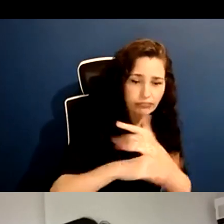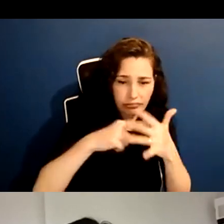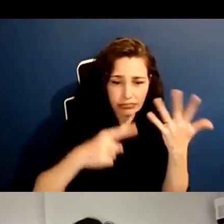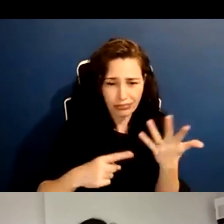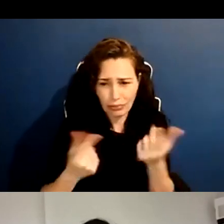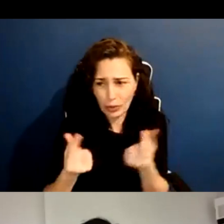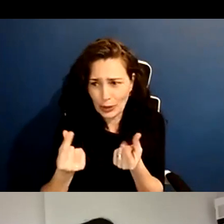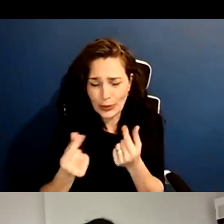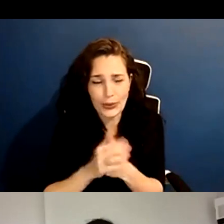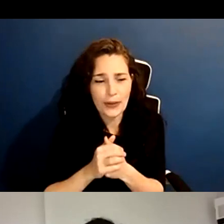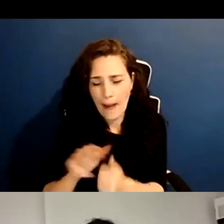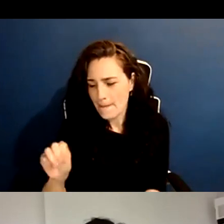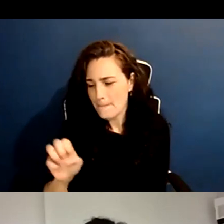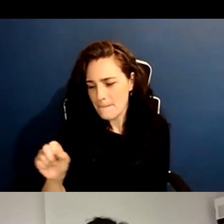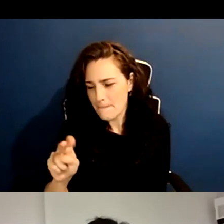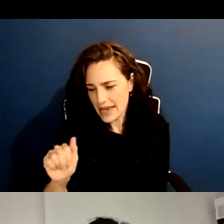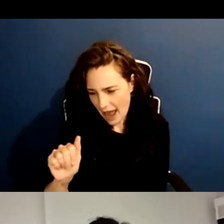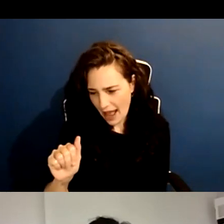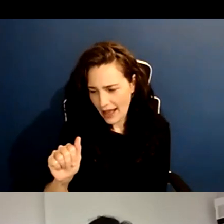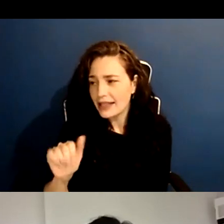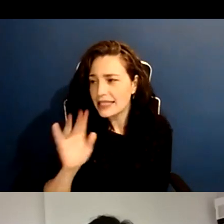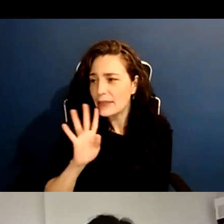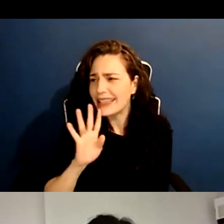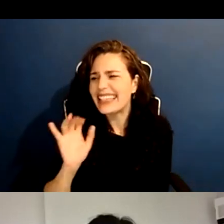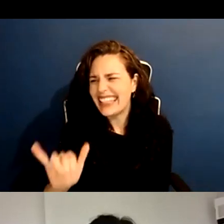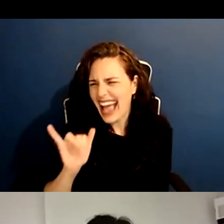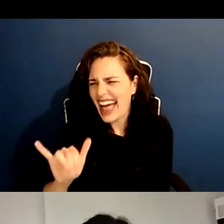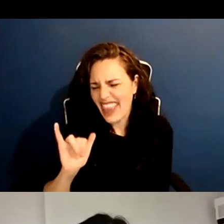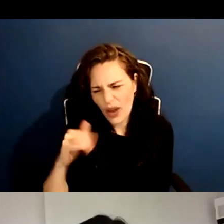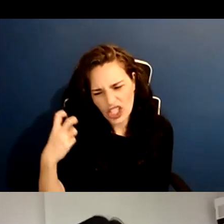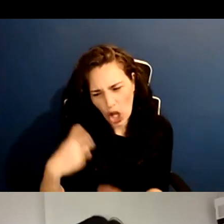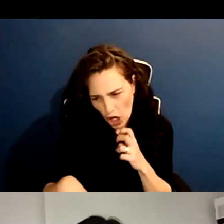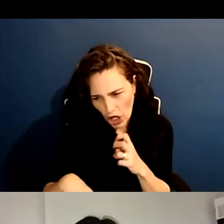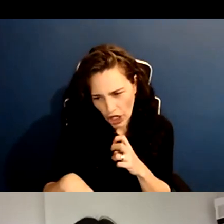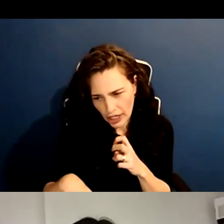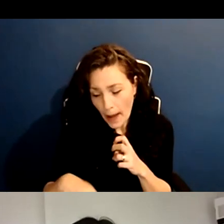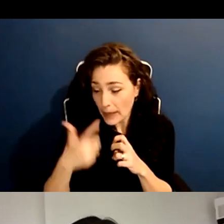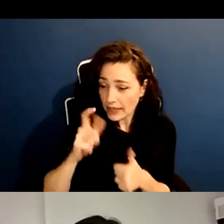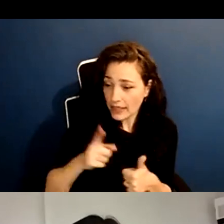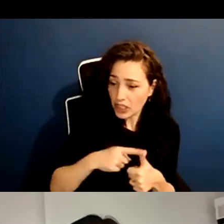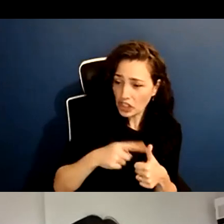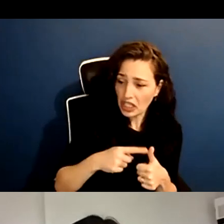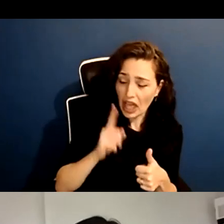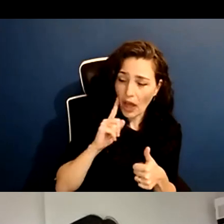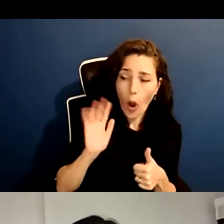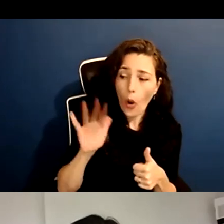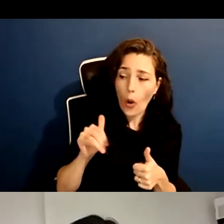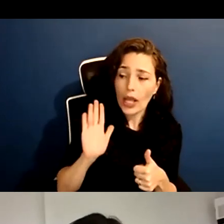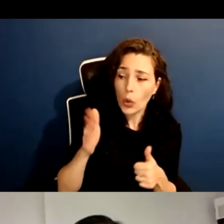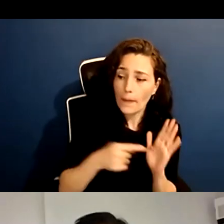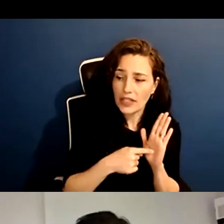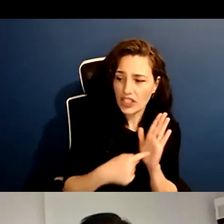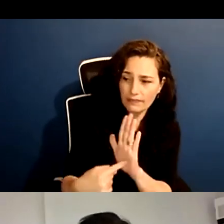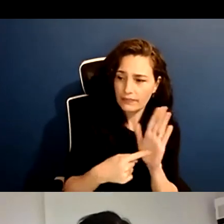was knowing, you know, initially our film started out wanting to just be an expose of British,